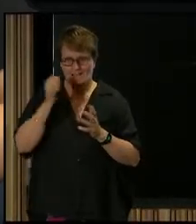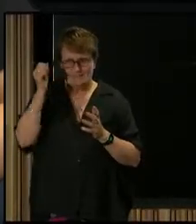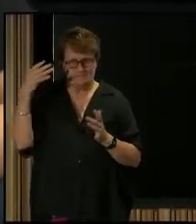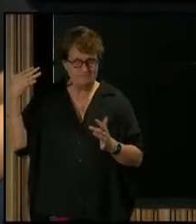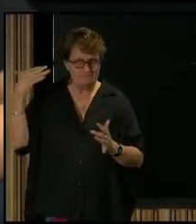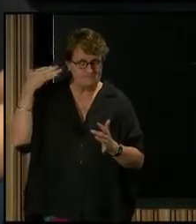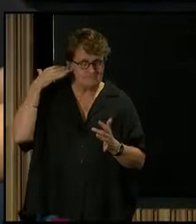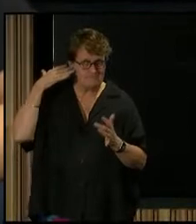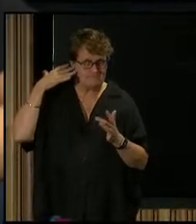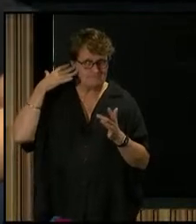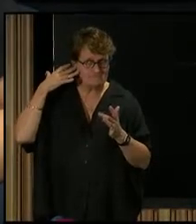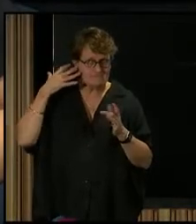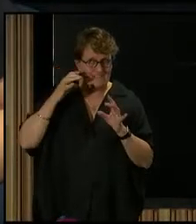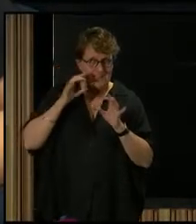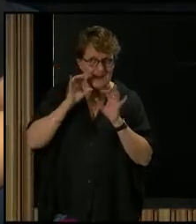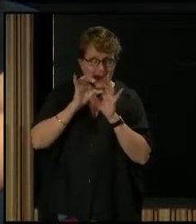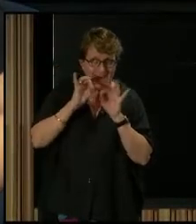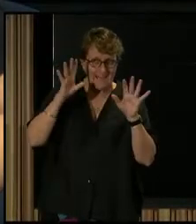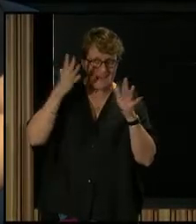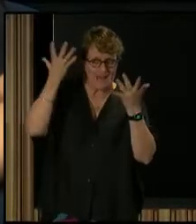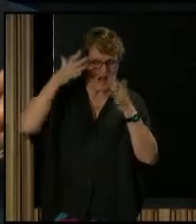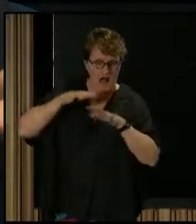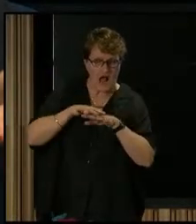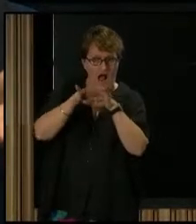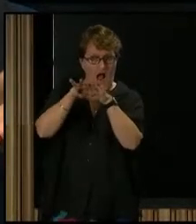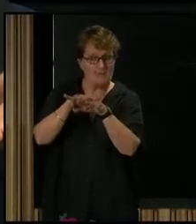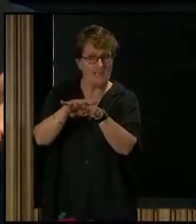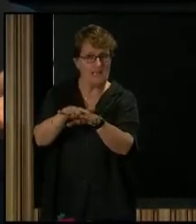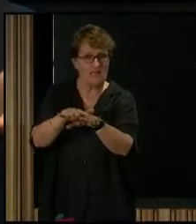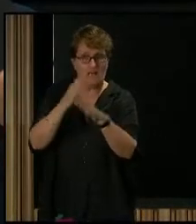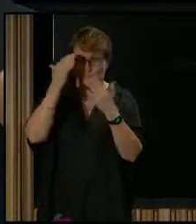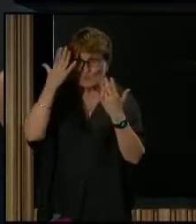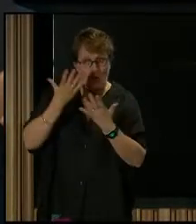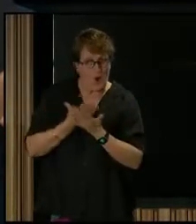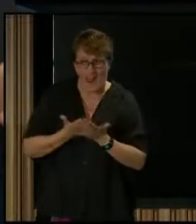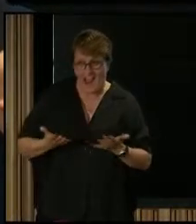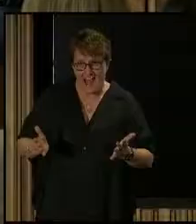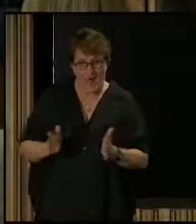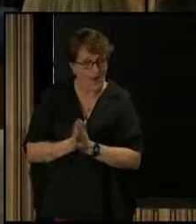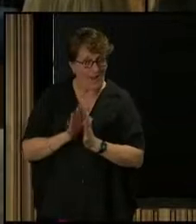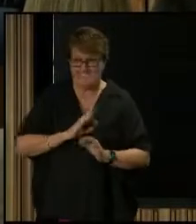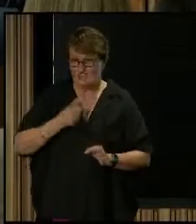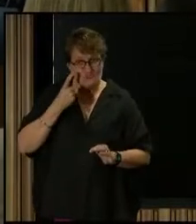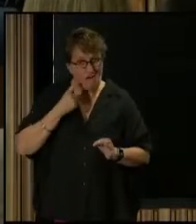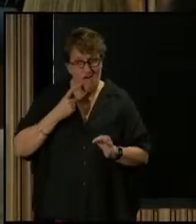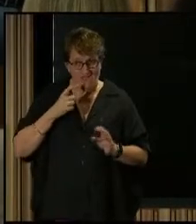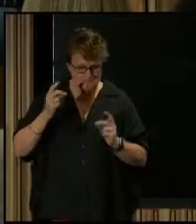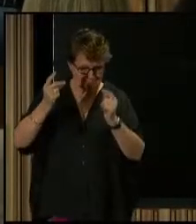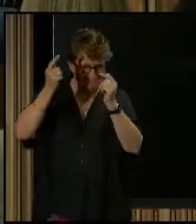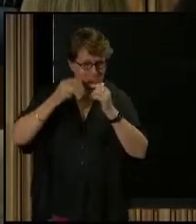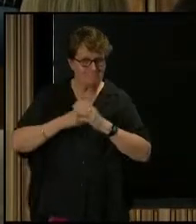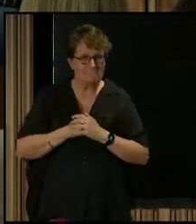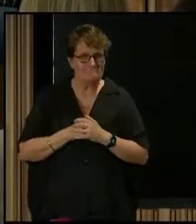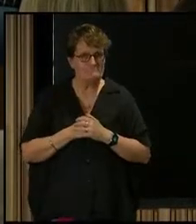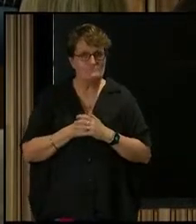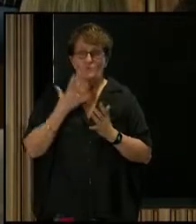conceptualize a song in clear harmony in my mind. I don't know how. I didn't try. And so, like,